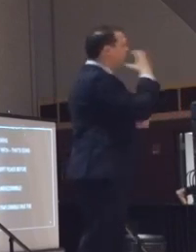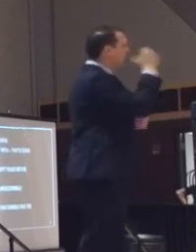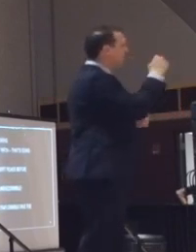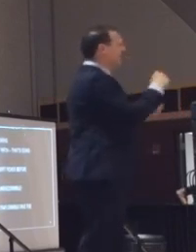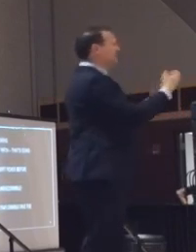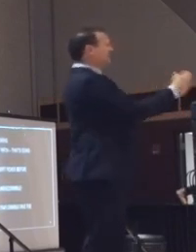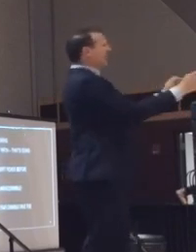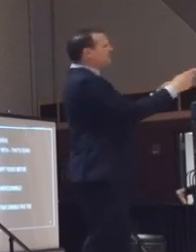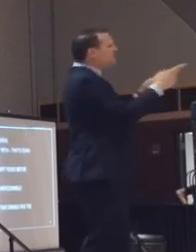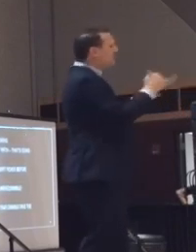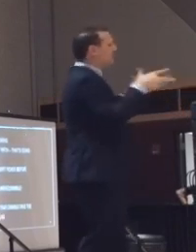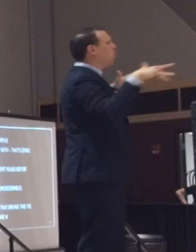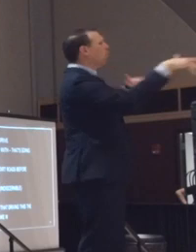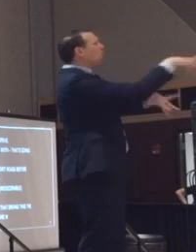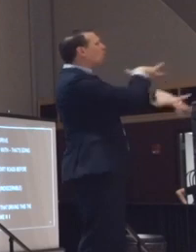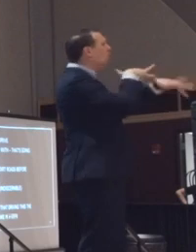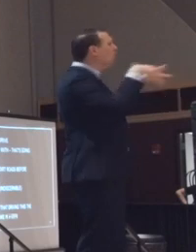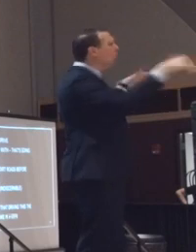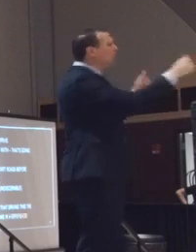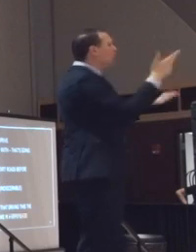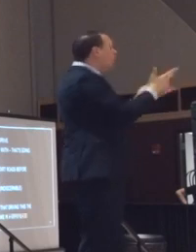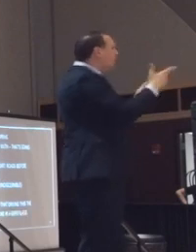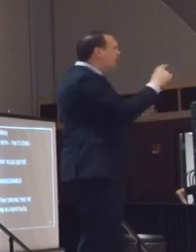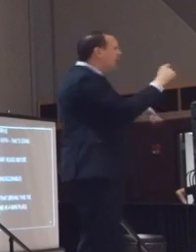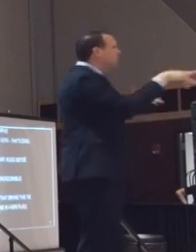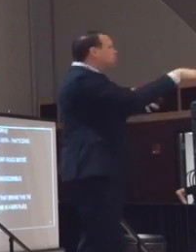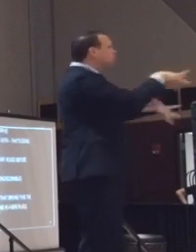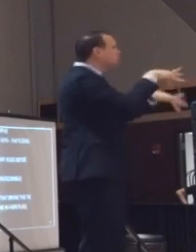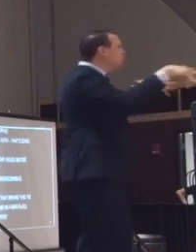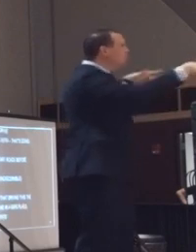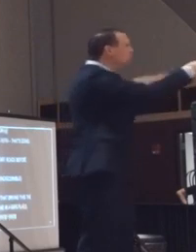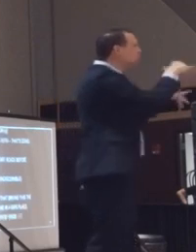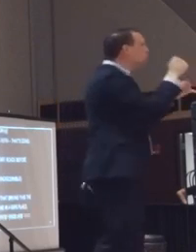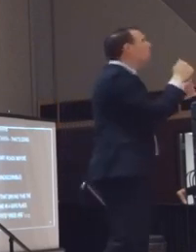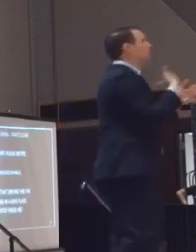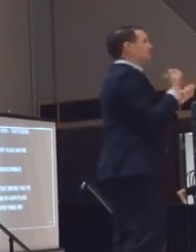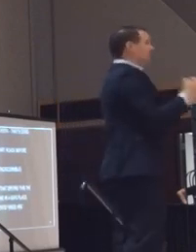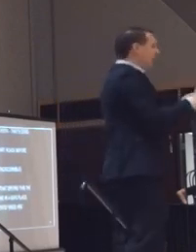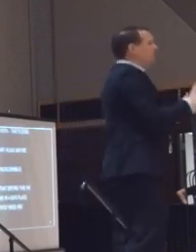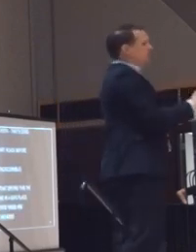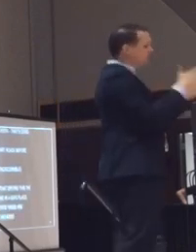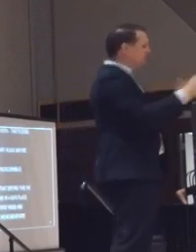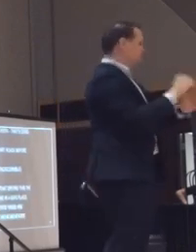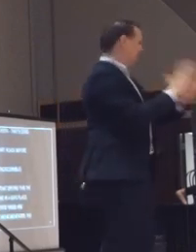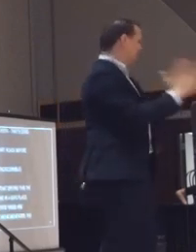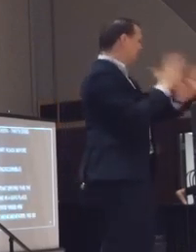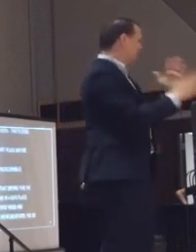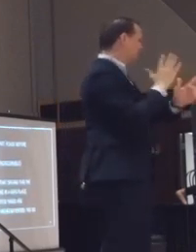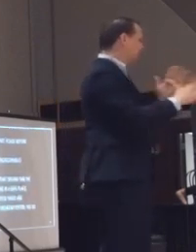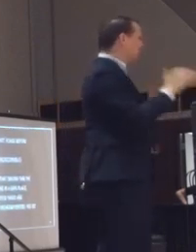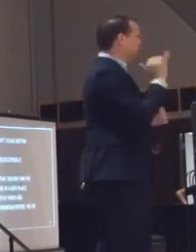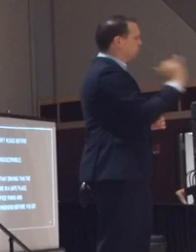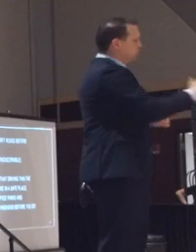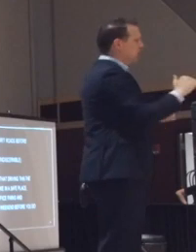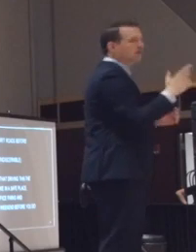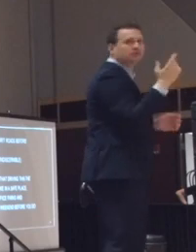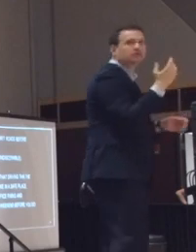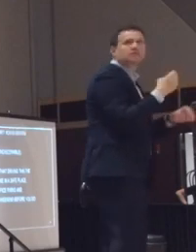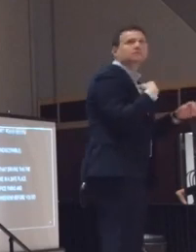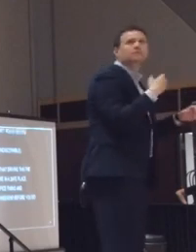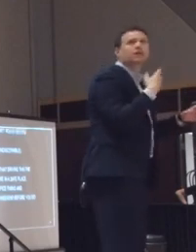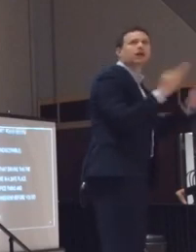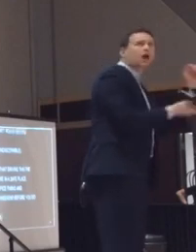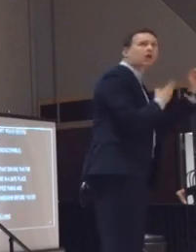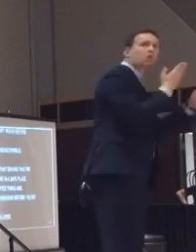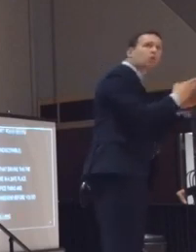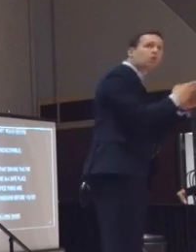lots, deserted office parks on weekends before you do traffic. That's me cutting some wood, riding a